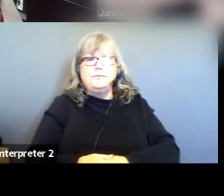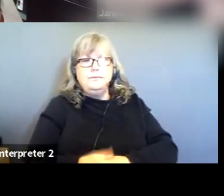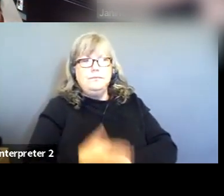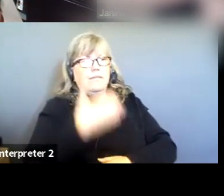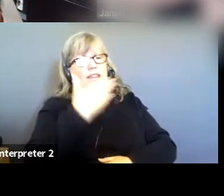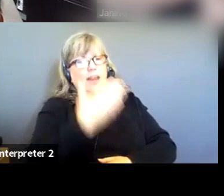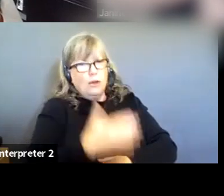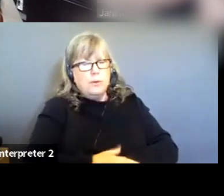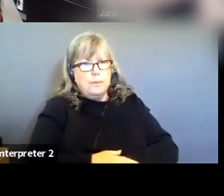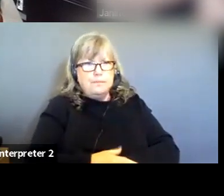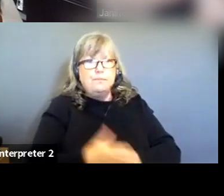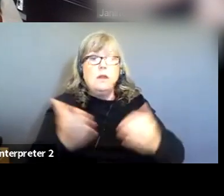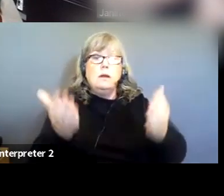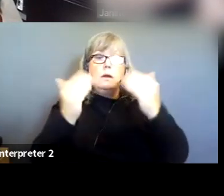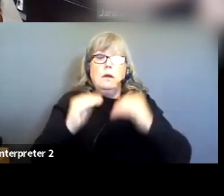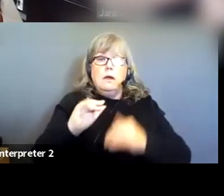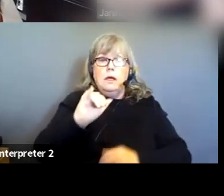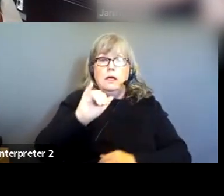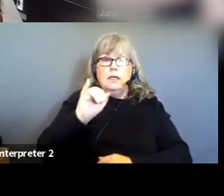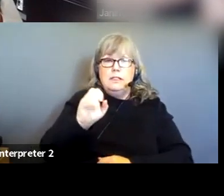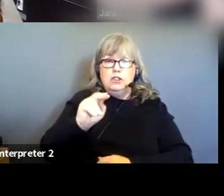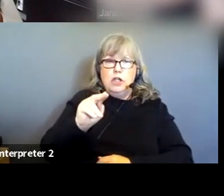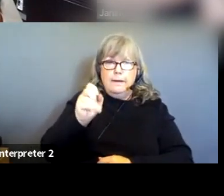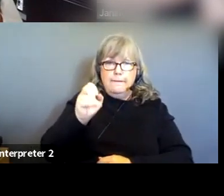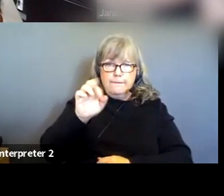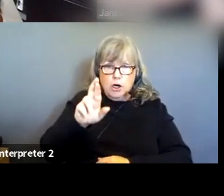to Jennifer next, and then Janine is after Jennifer.